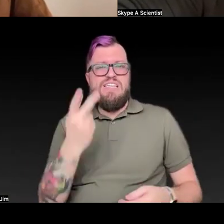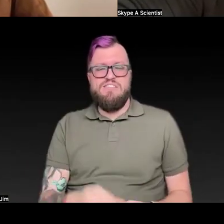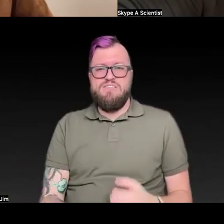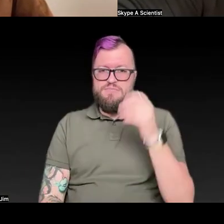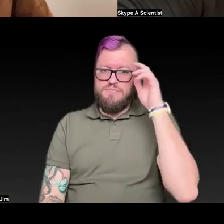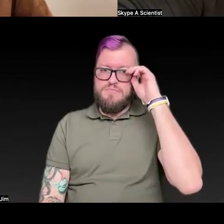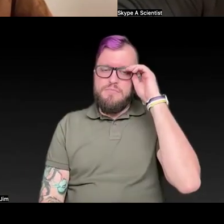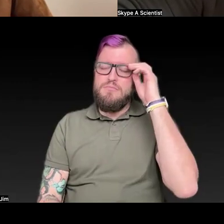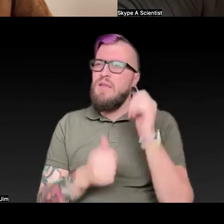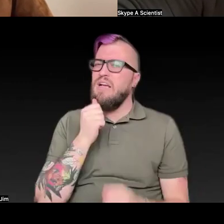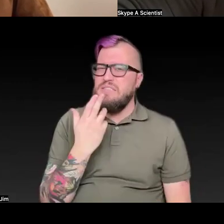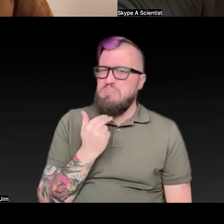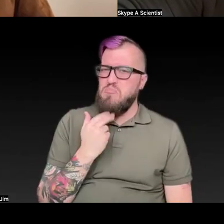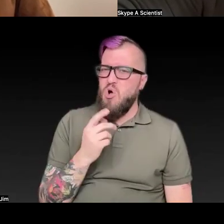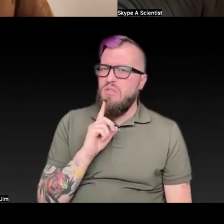Oh, not very big actually.